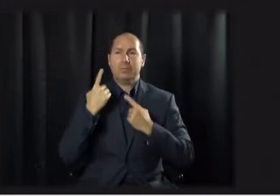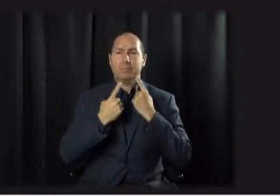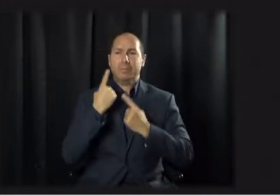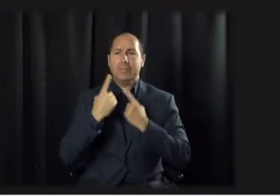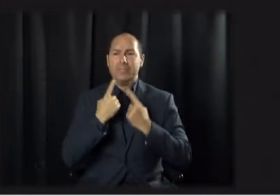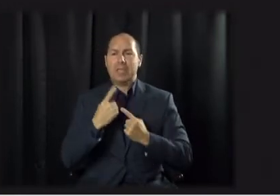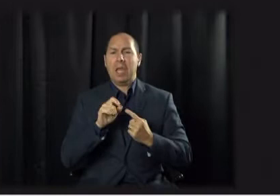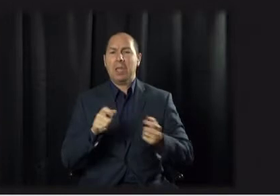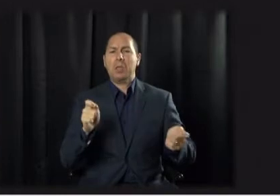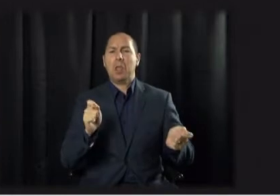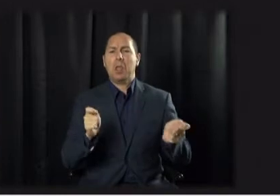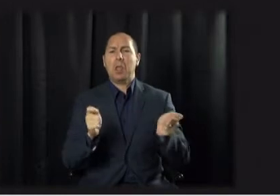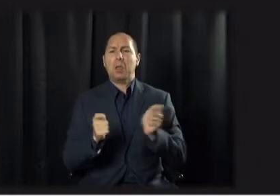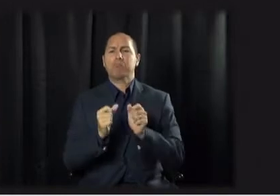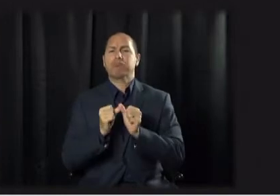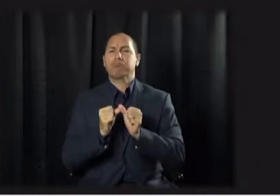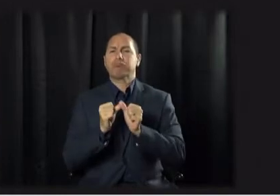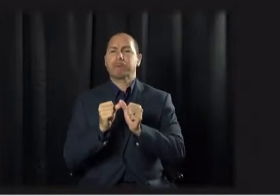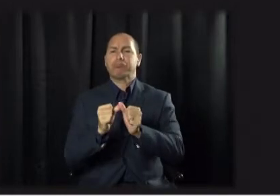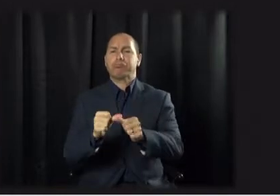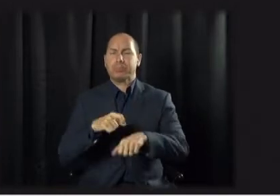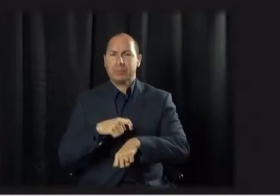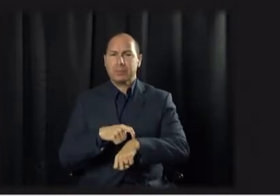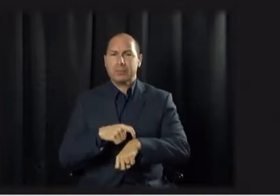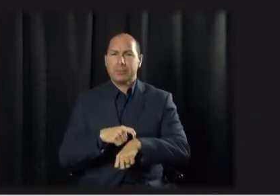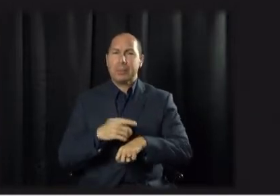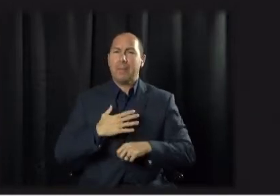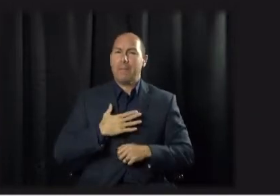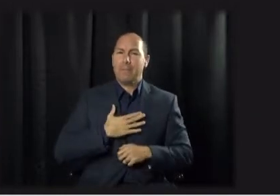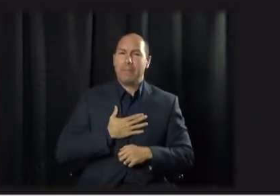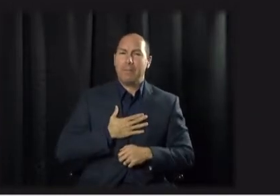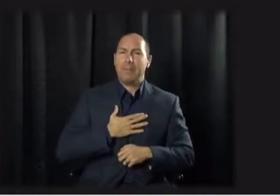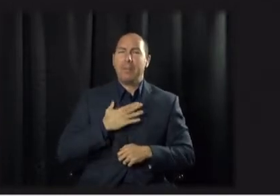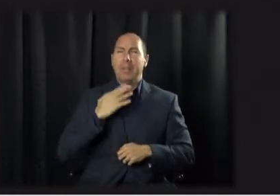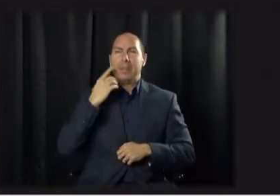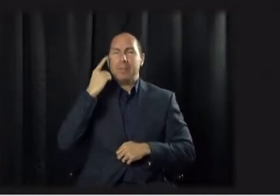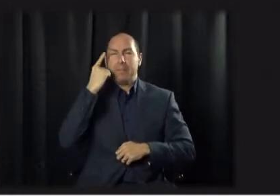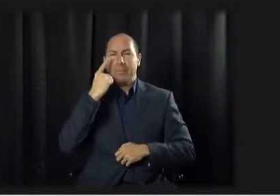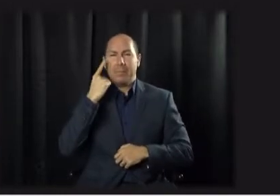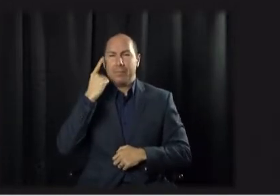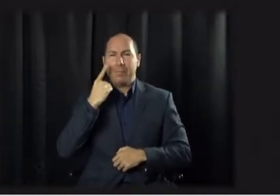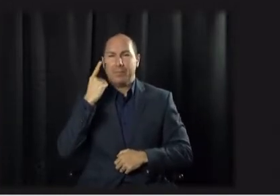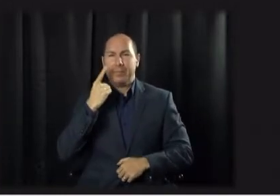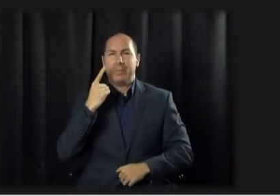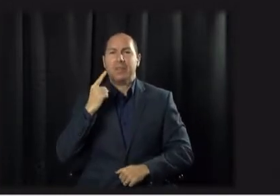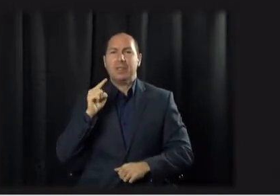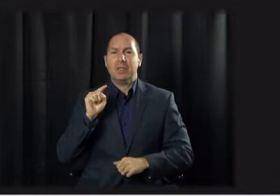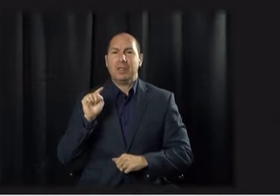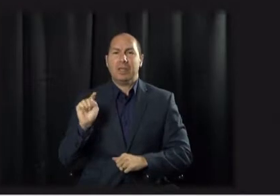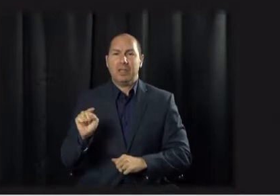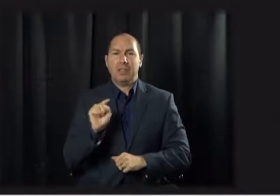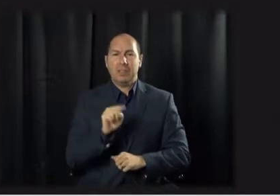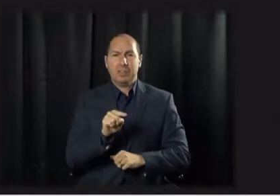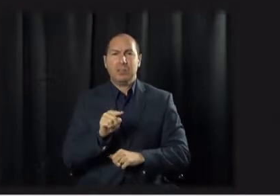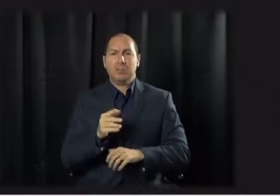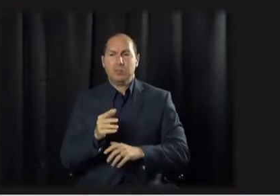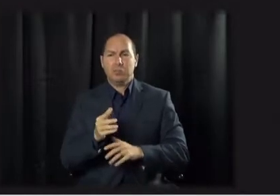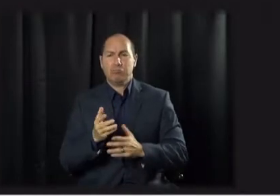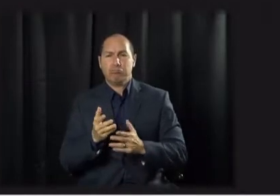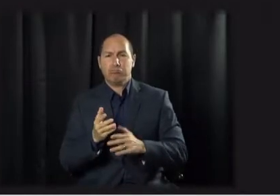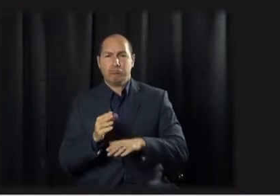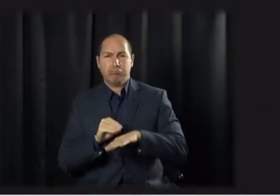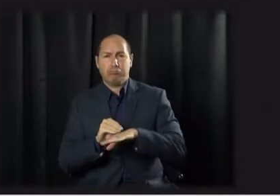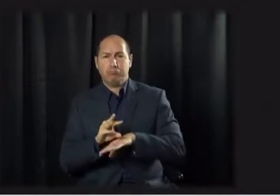time. And my own view is that those recommendations